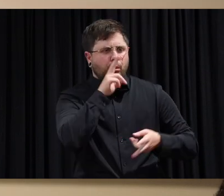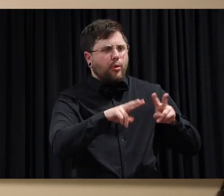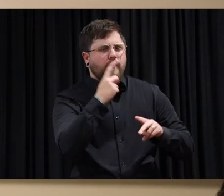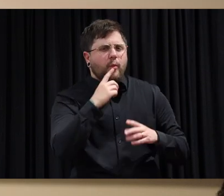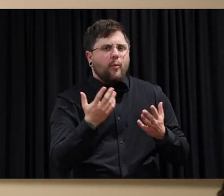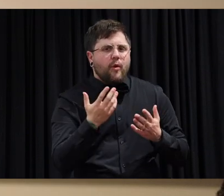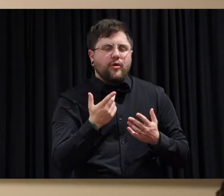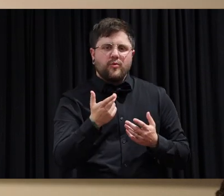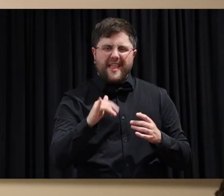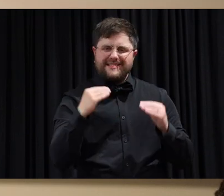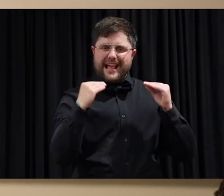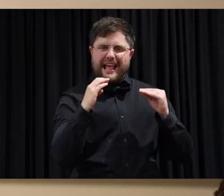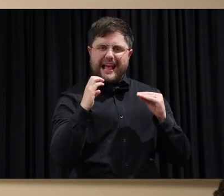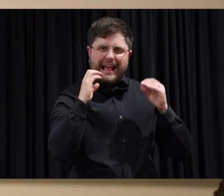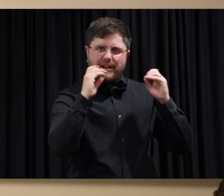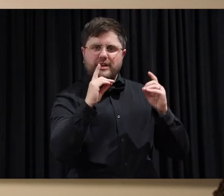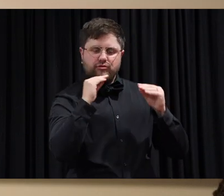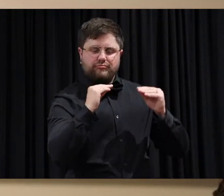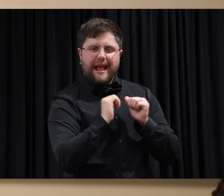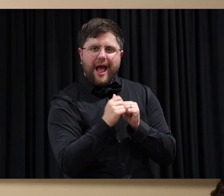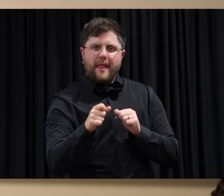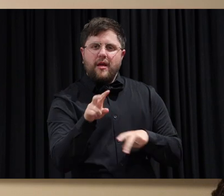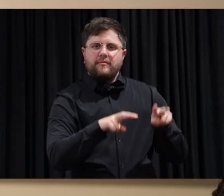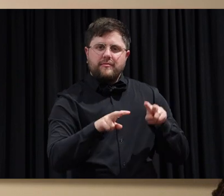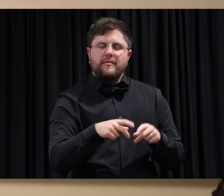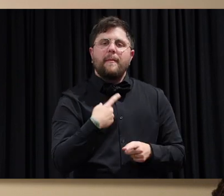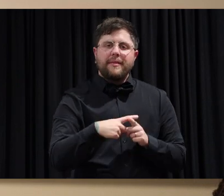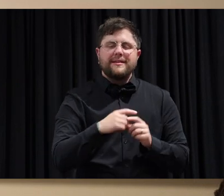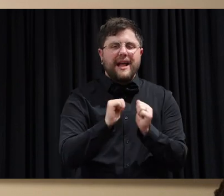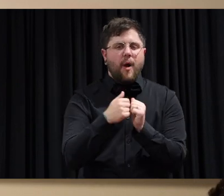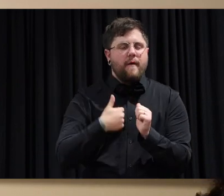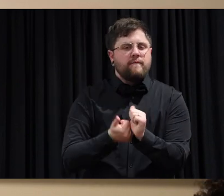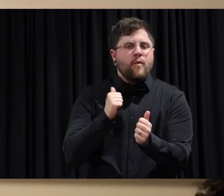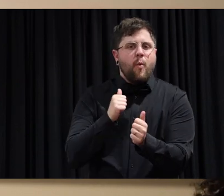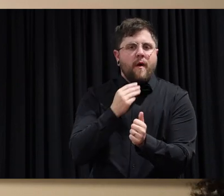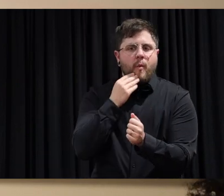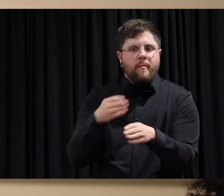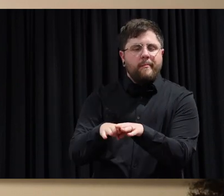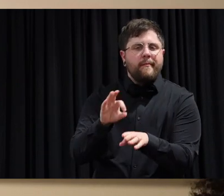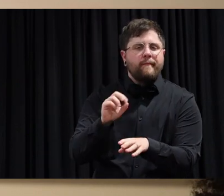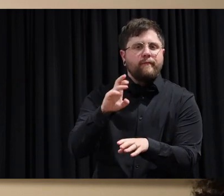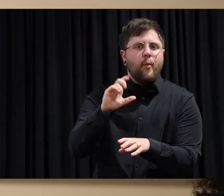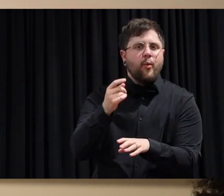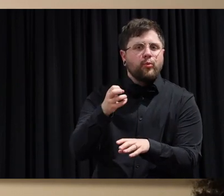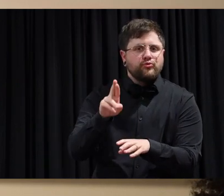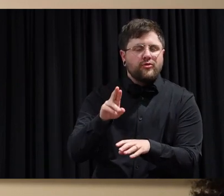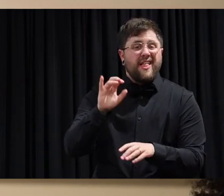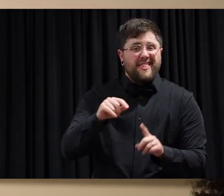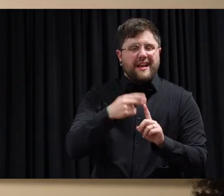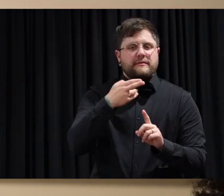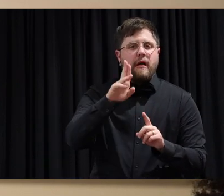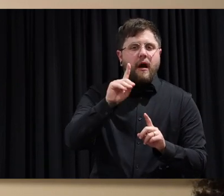And so from an educational perspective, there's that piece of it, and then there's foreclosure prevention, right? On the financial side of things, that's where HUD